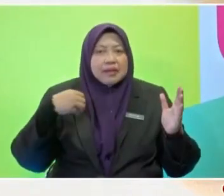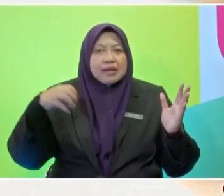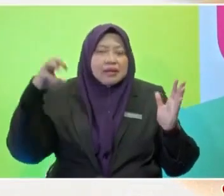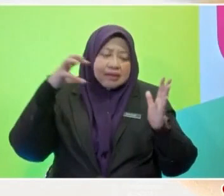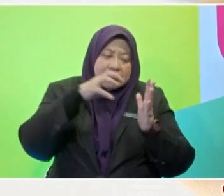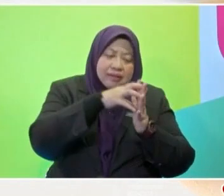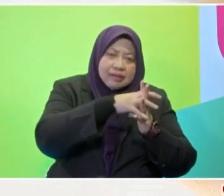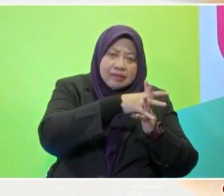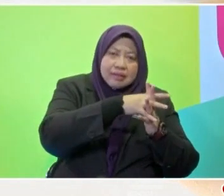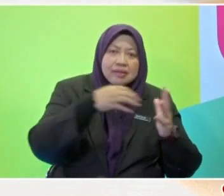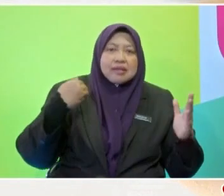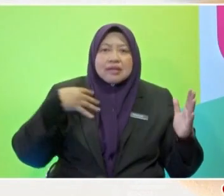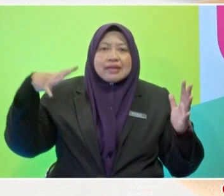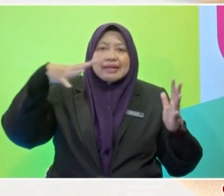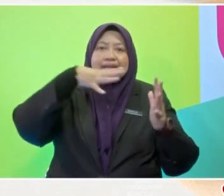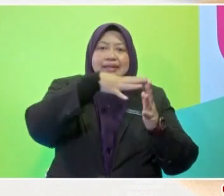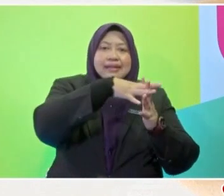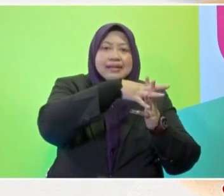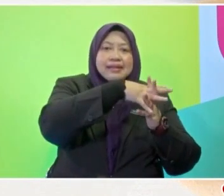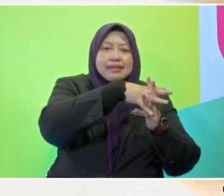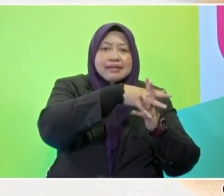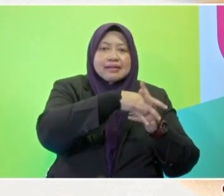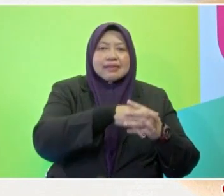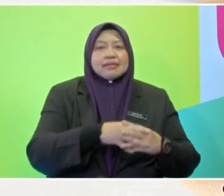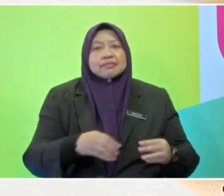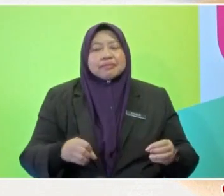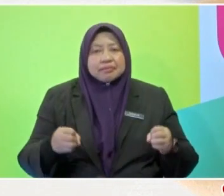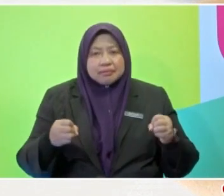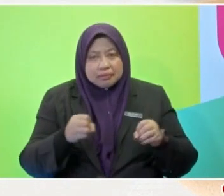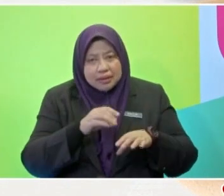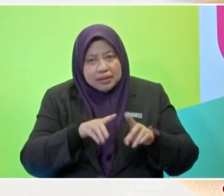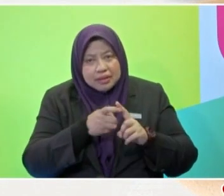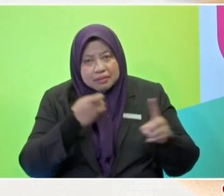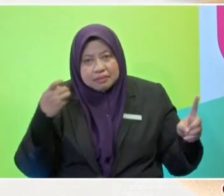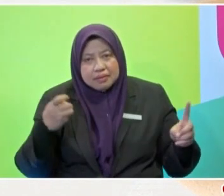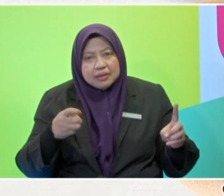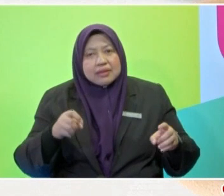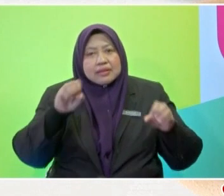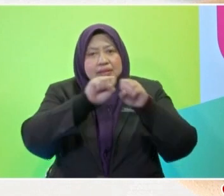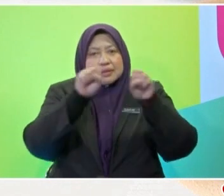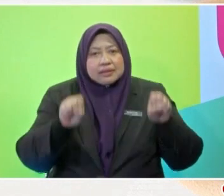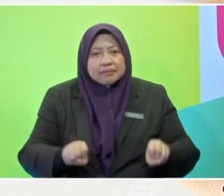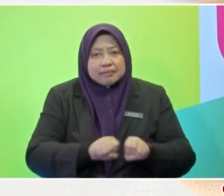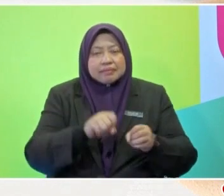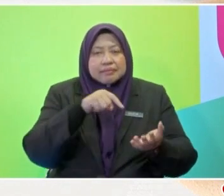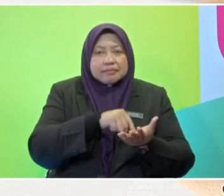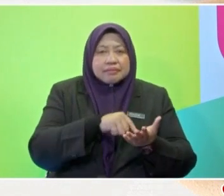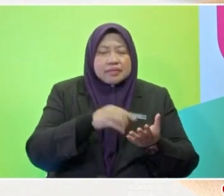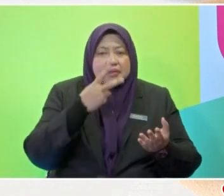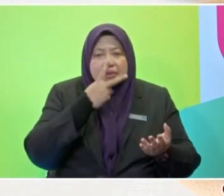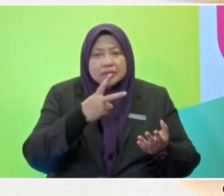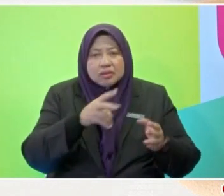we have the translucent object. Okay. Based on the slide here, the opaque object, if you can see from the slide, the